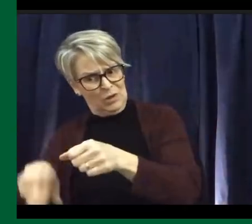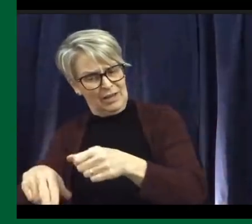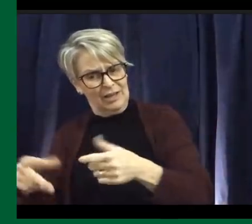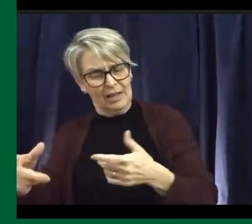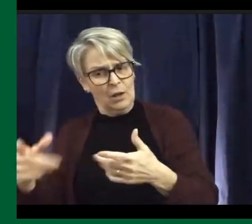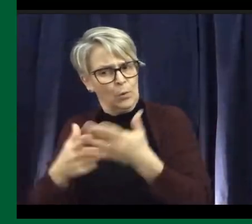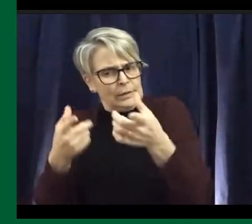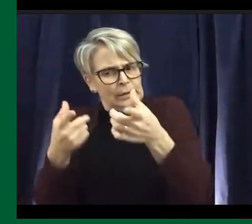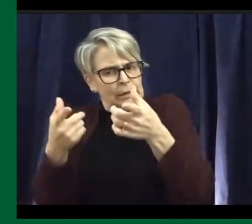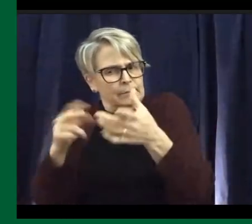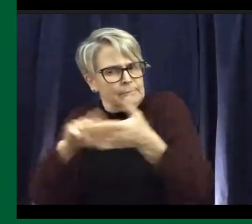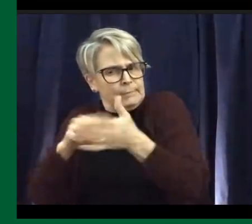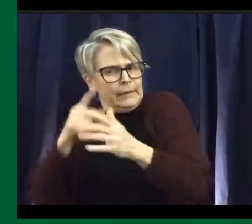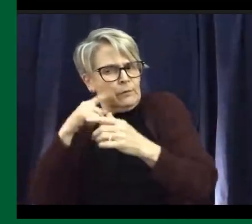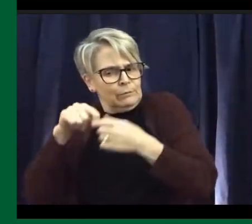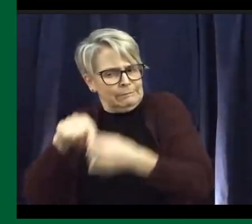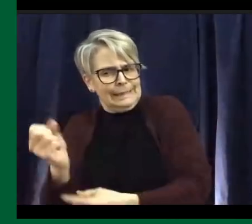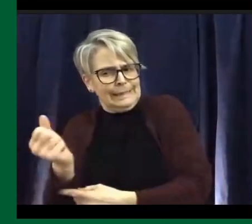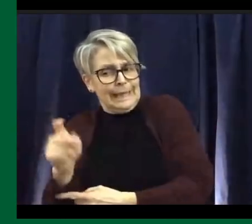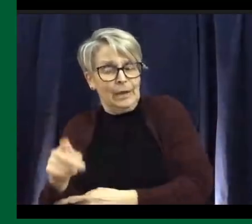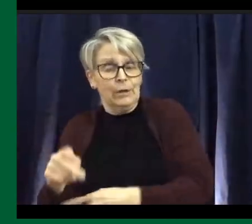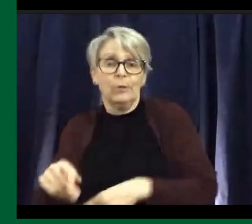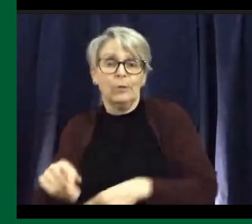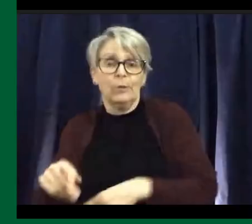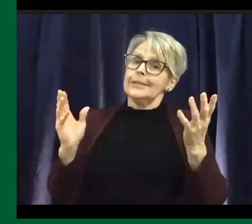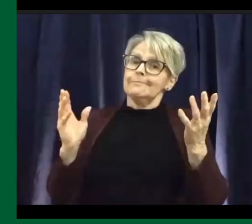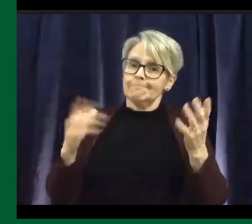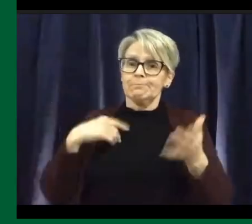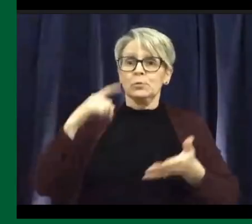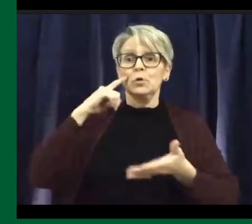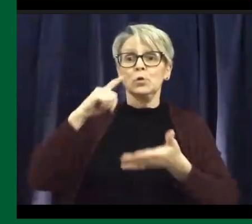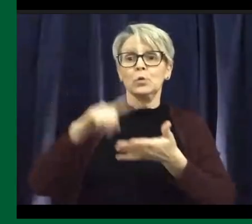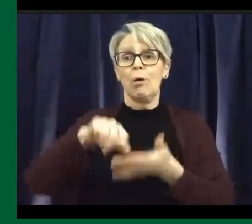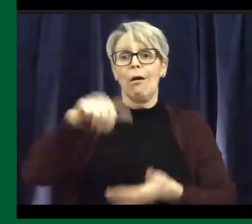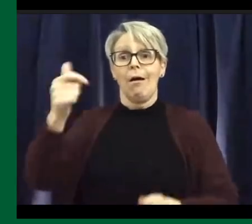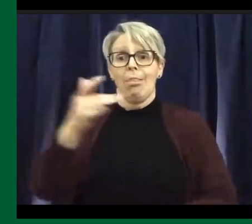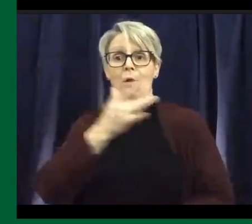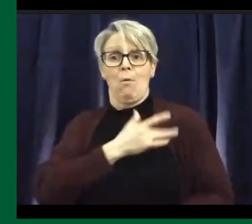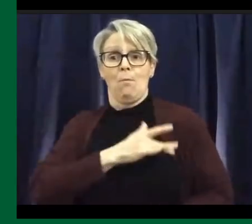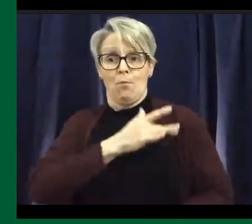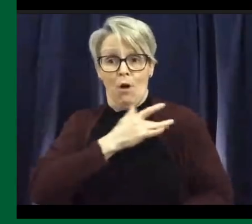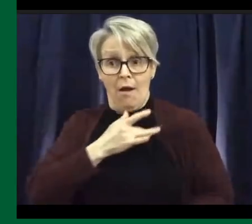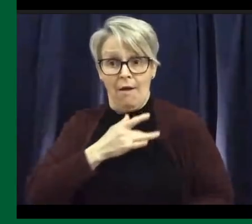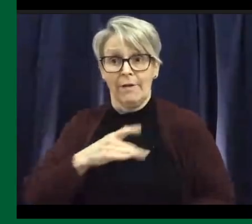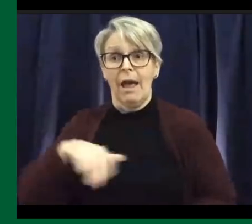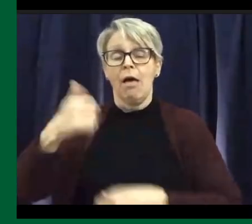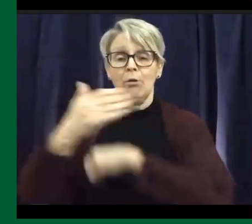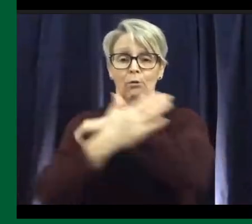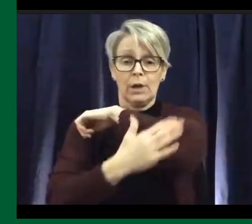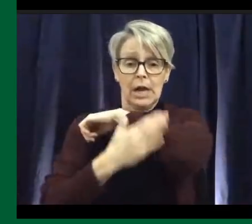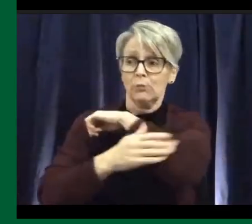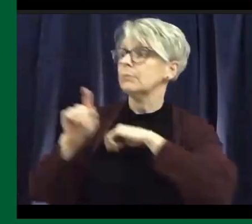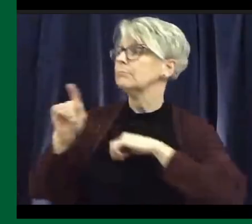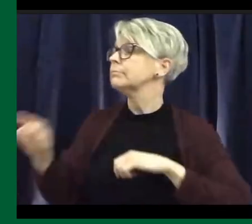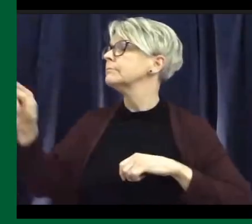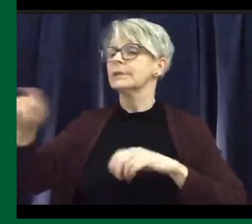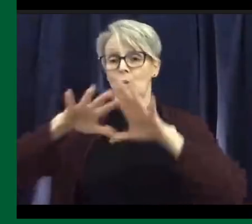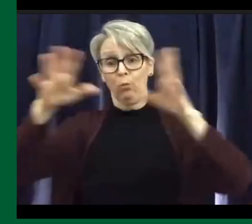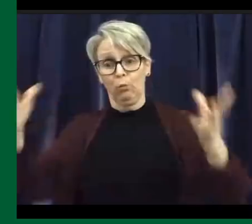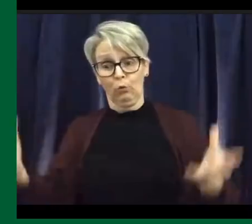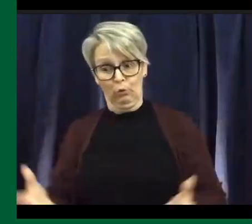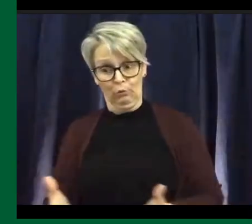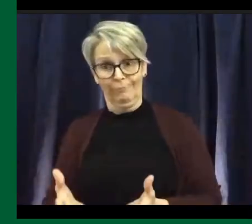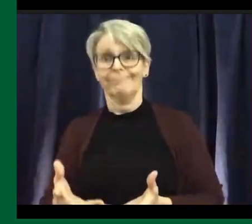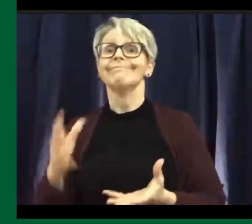province? So, in many other provinces and many countries of the world, that's exactly what's happened. Initially,